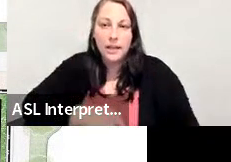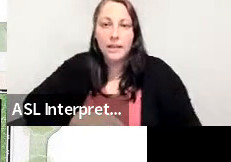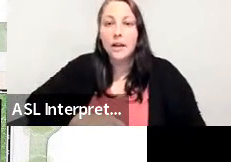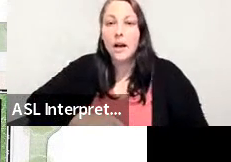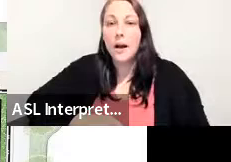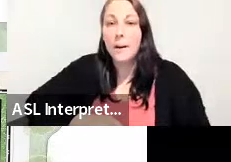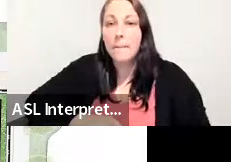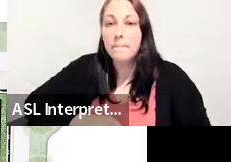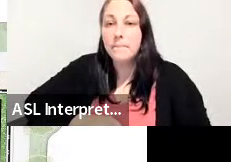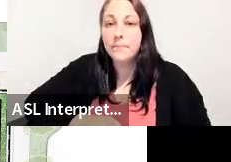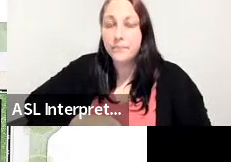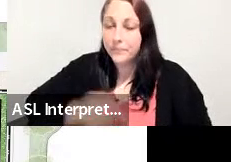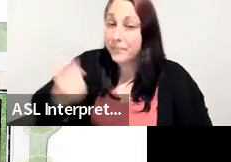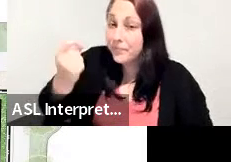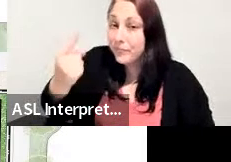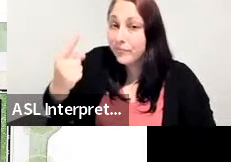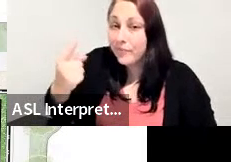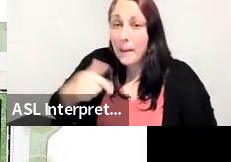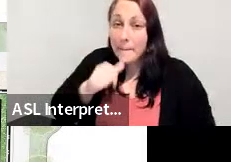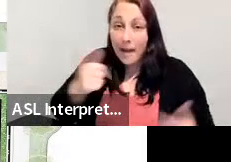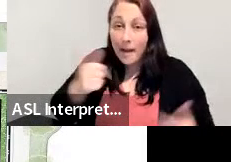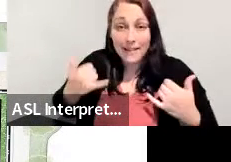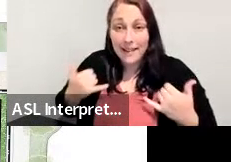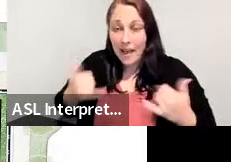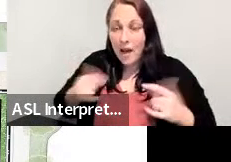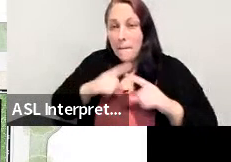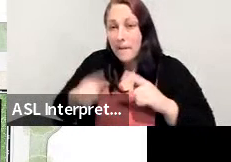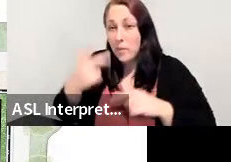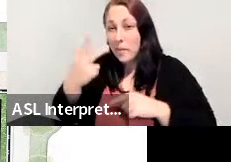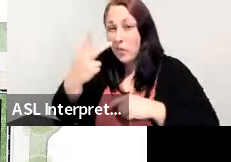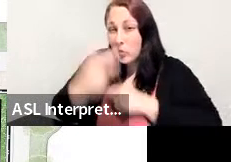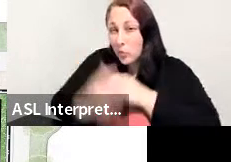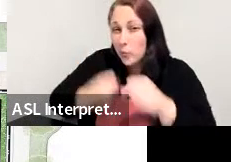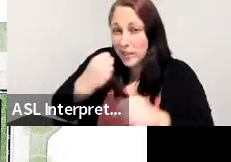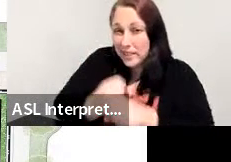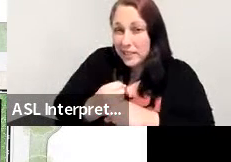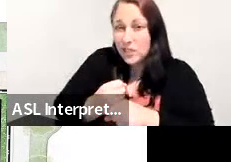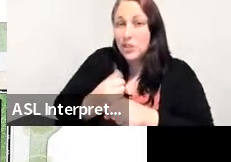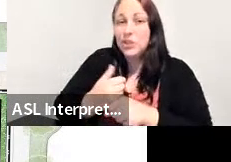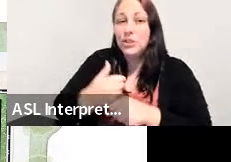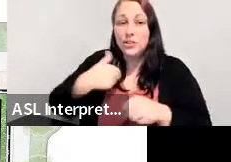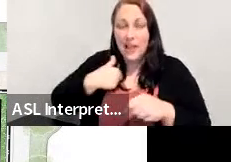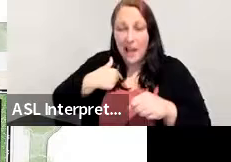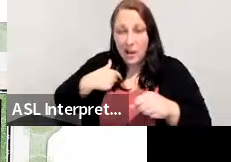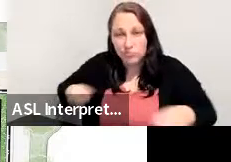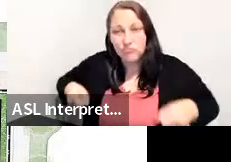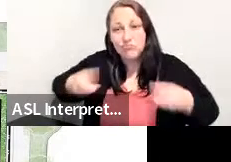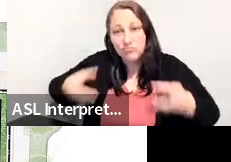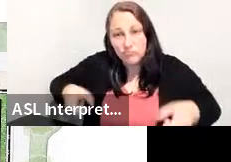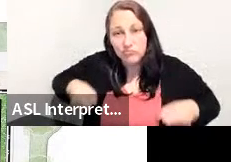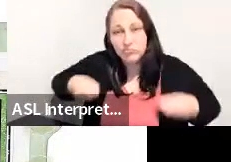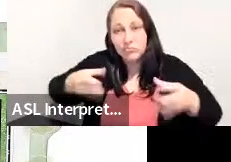for almost 3 years, I was in wheelchair after an accident about 20 years ago. So I'm hypersensitive to that stuff. Of course.